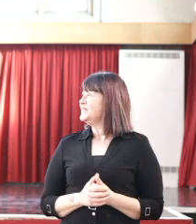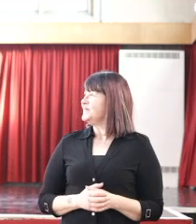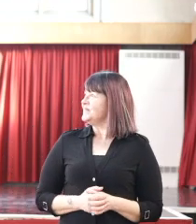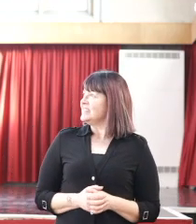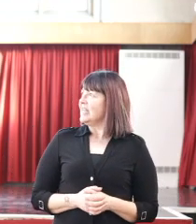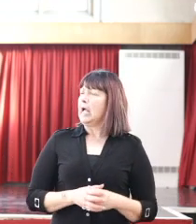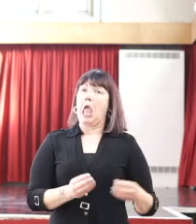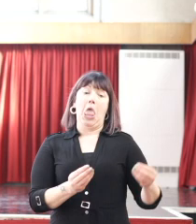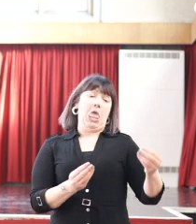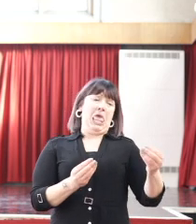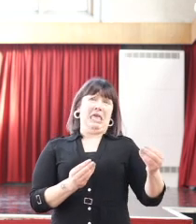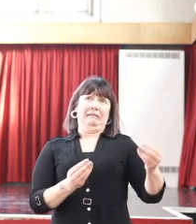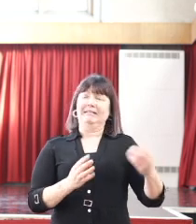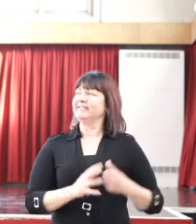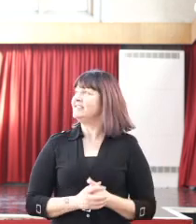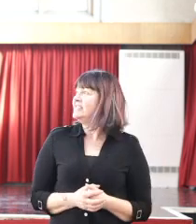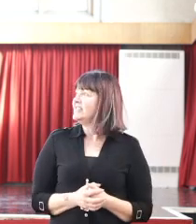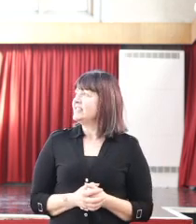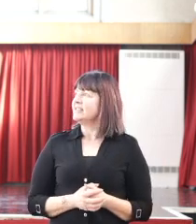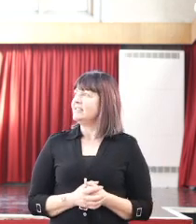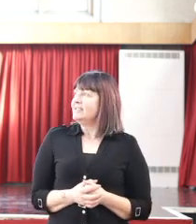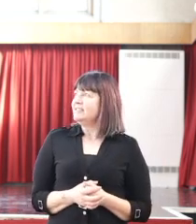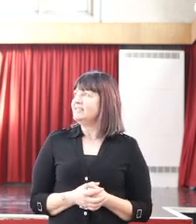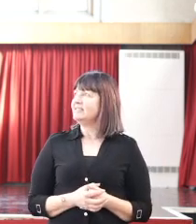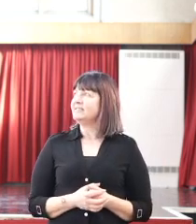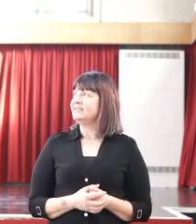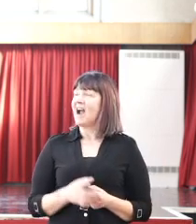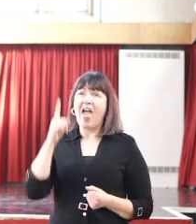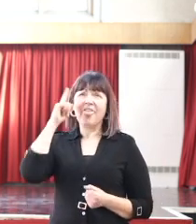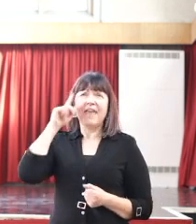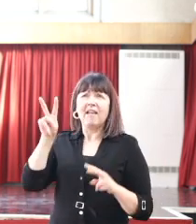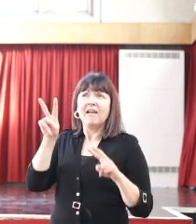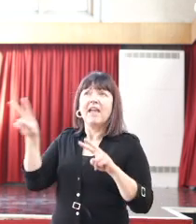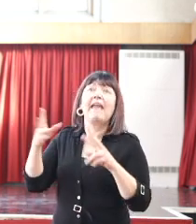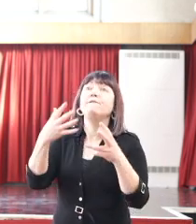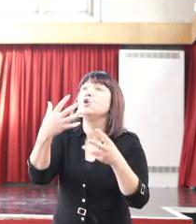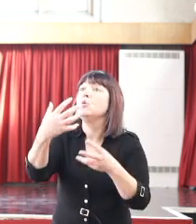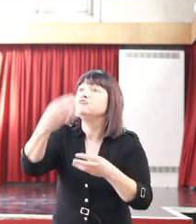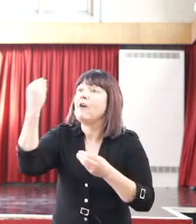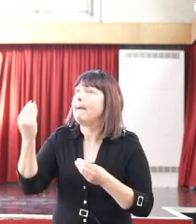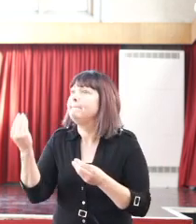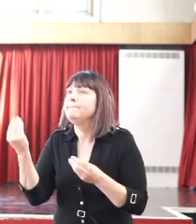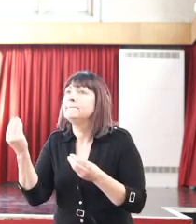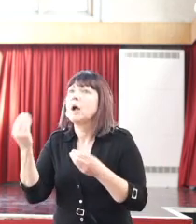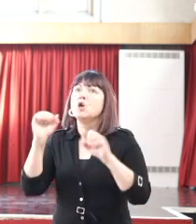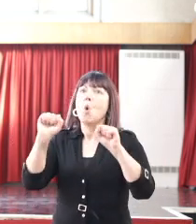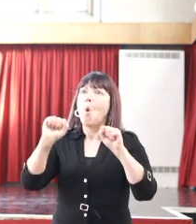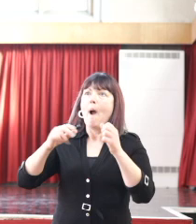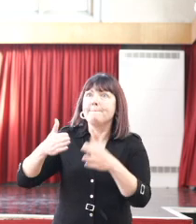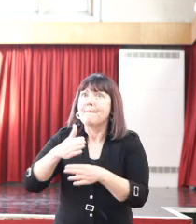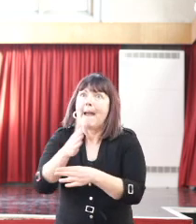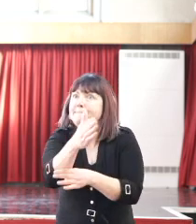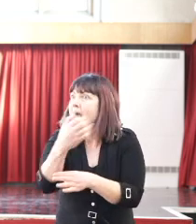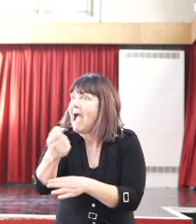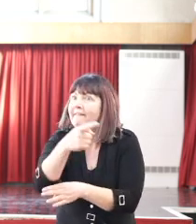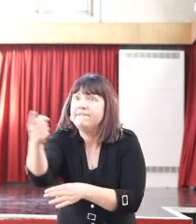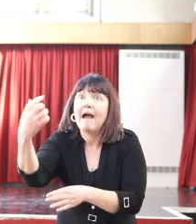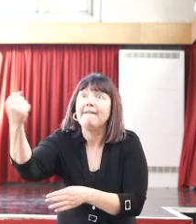I think I can get away from the projector if you all grab your trail map. Who has one?